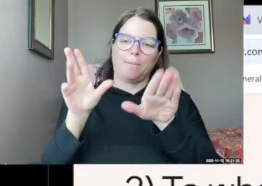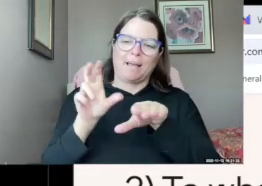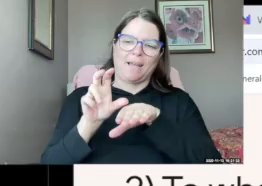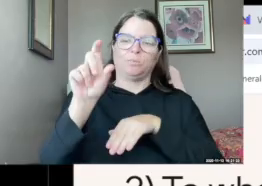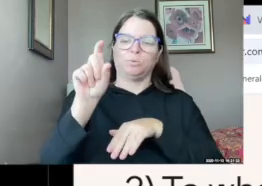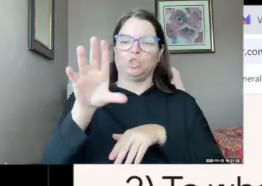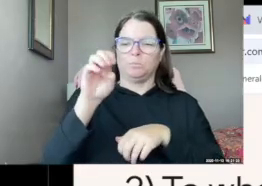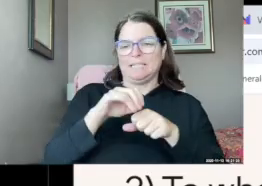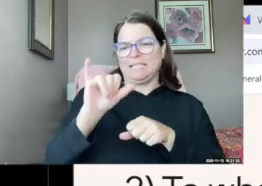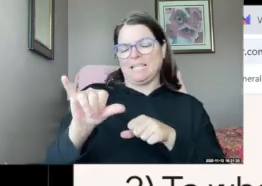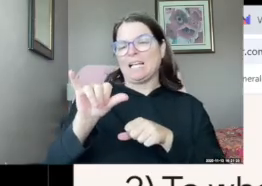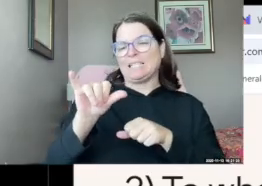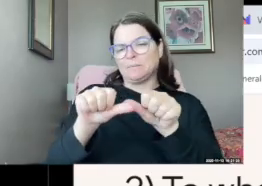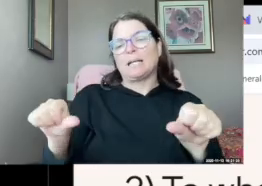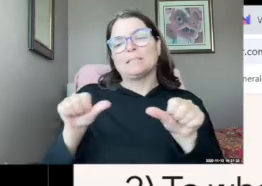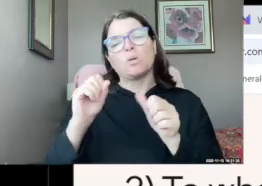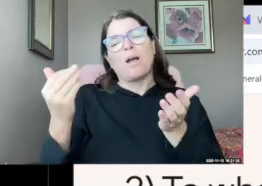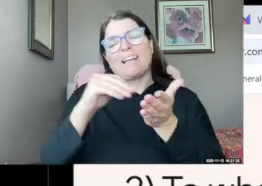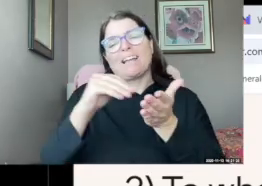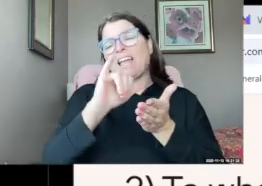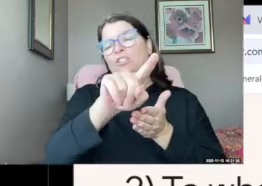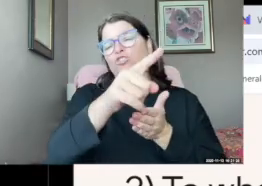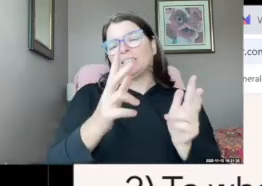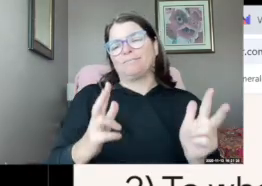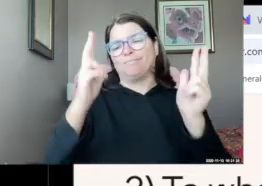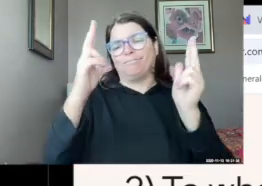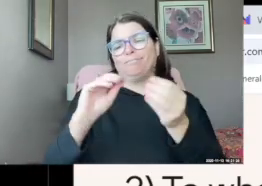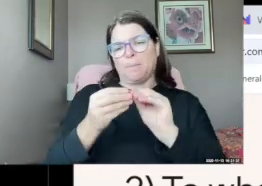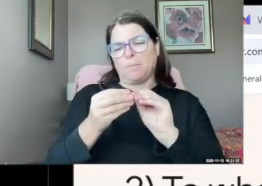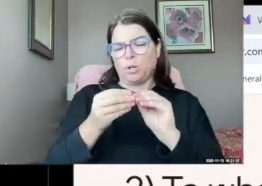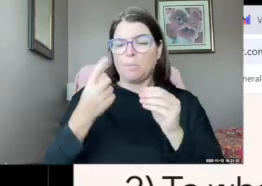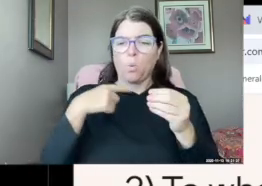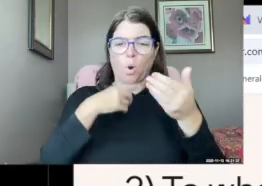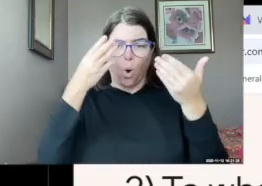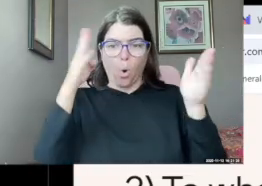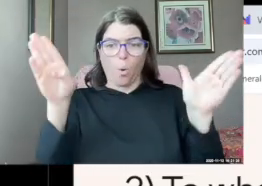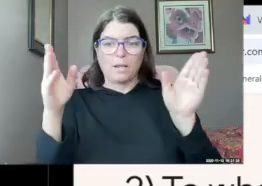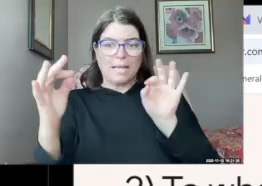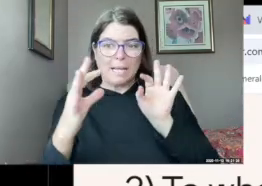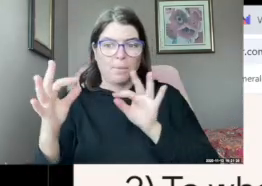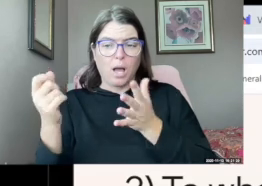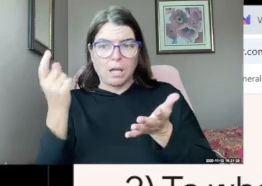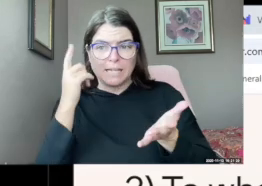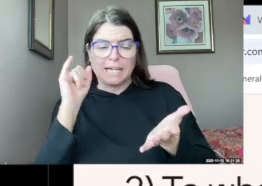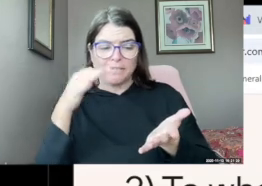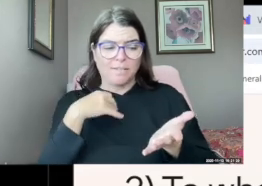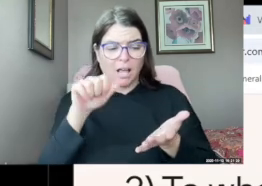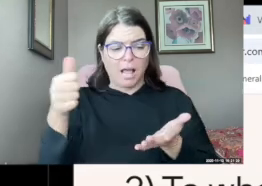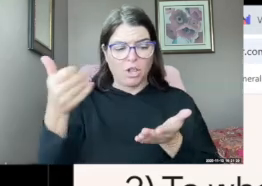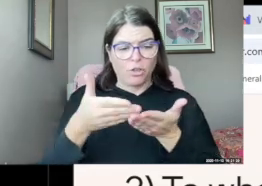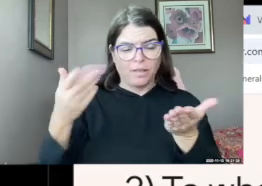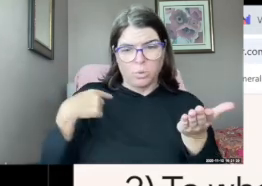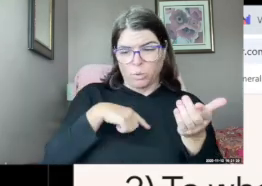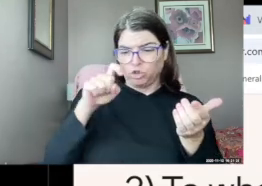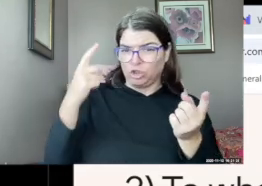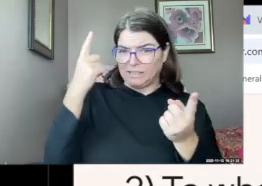long-term public investment needs to be in the mobility space. And so again, these are just snapshot numbers. And we're open to input and understanding whether or